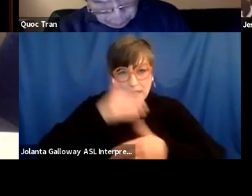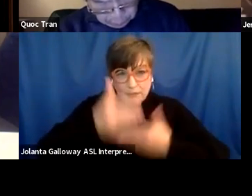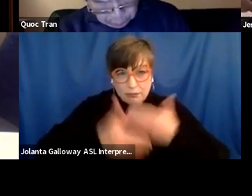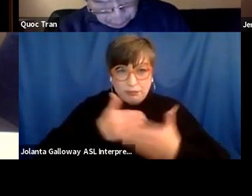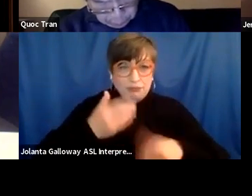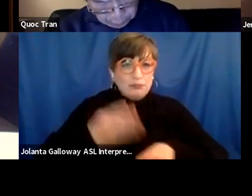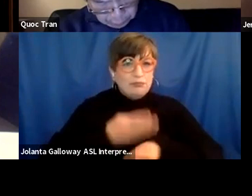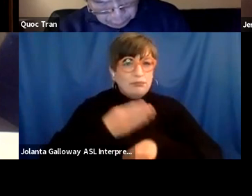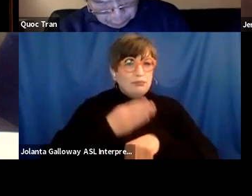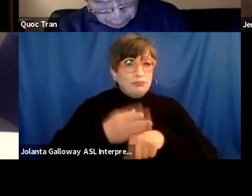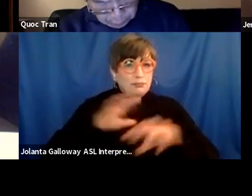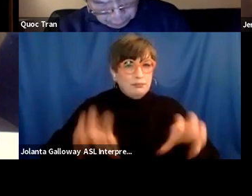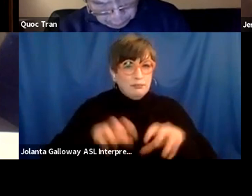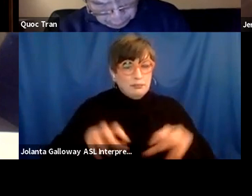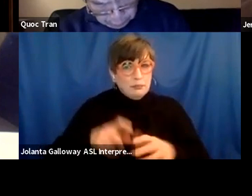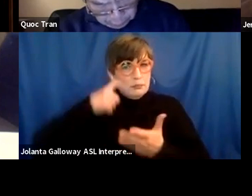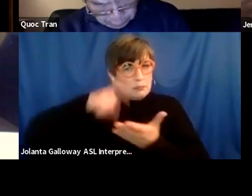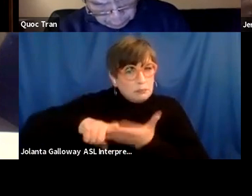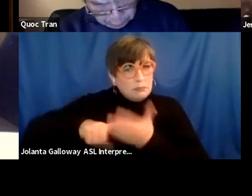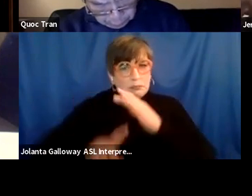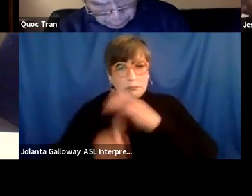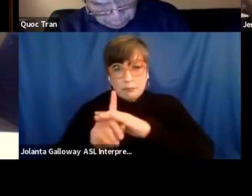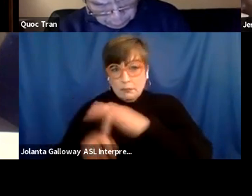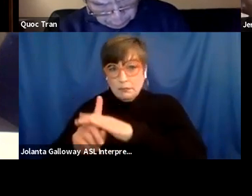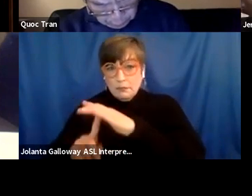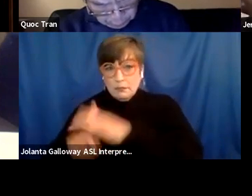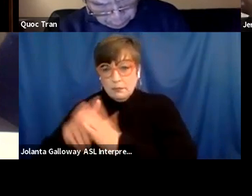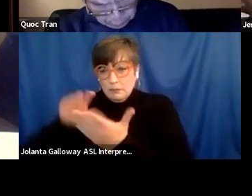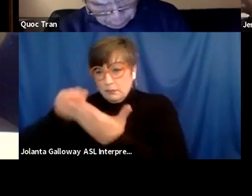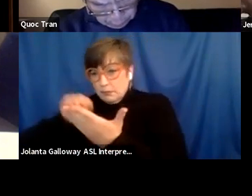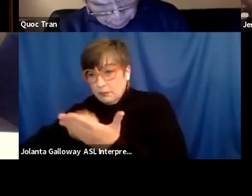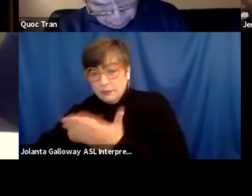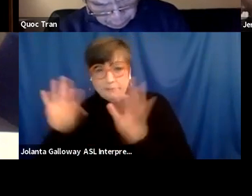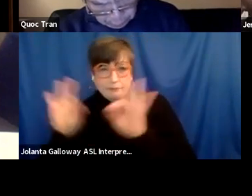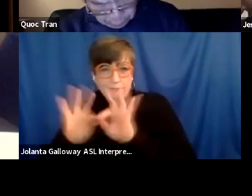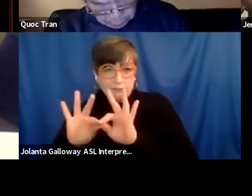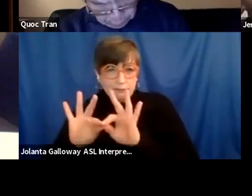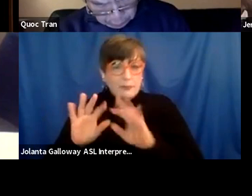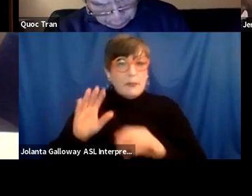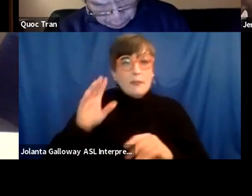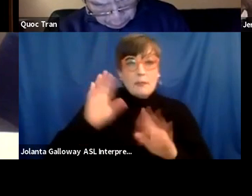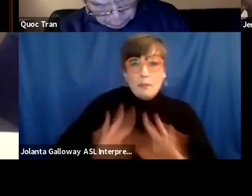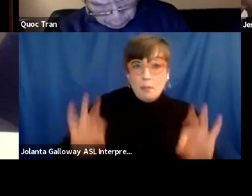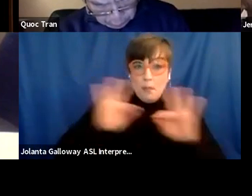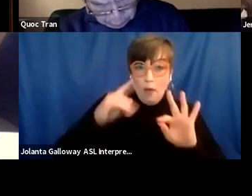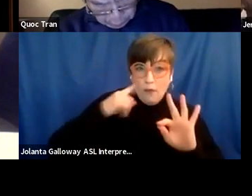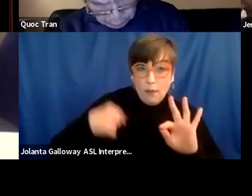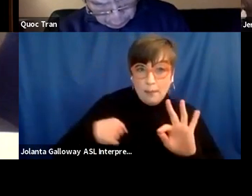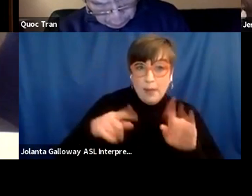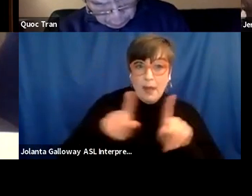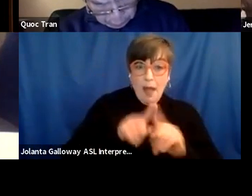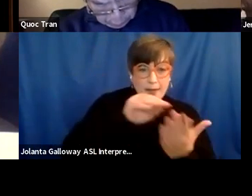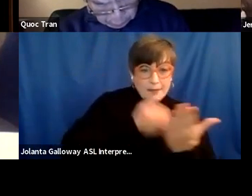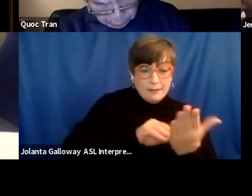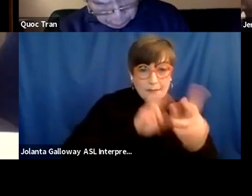seeing those trends is going to be critical. And that to me is, those are valuable part of the reports. I know it's important to share individual events